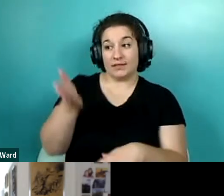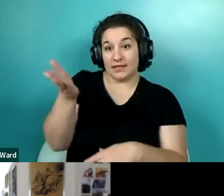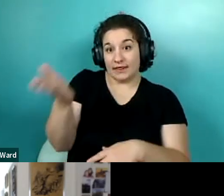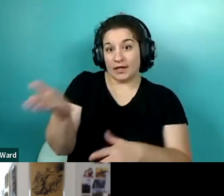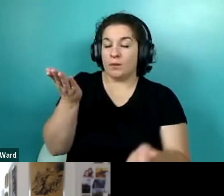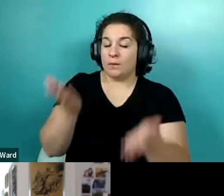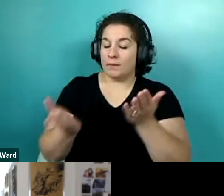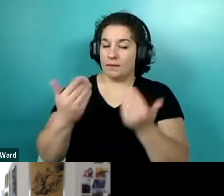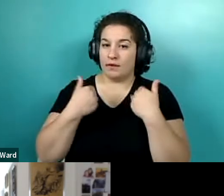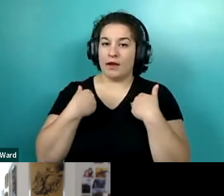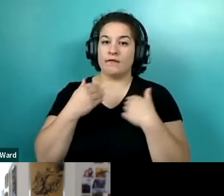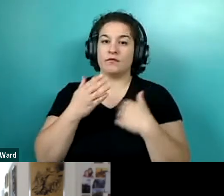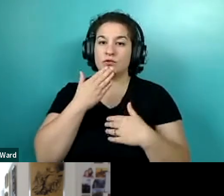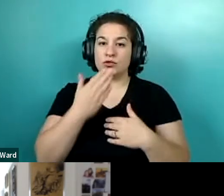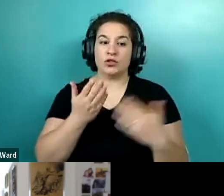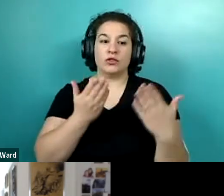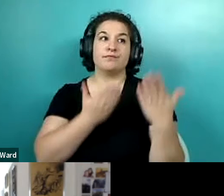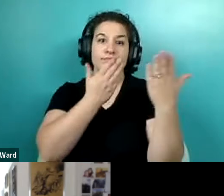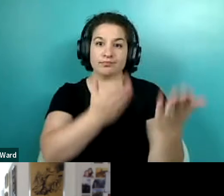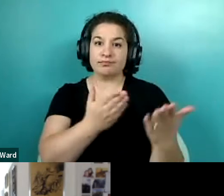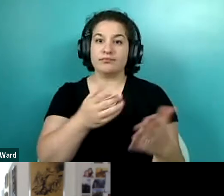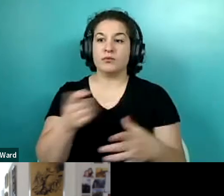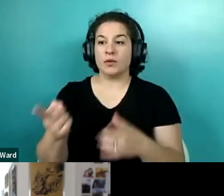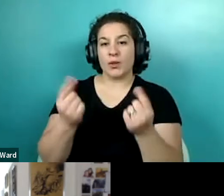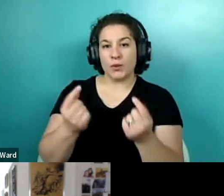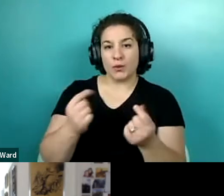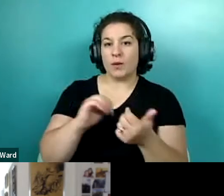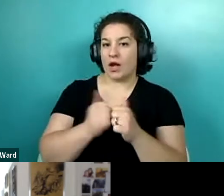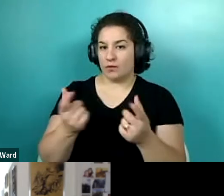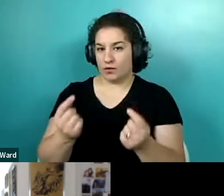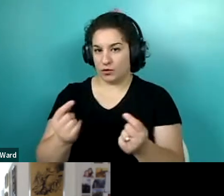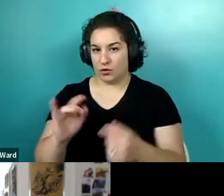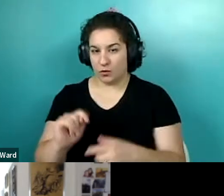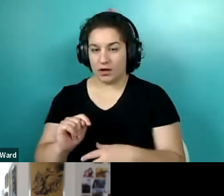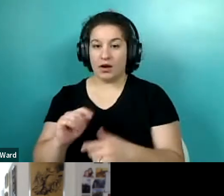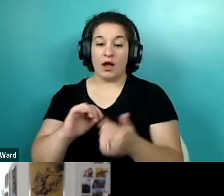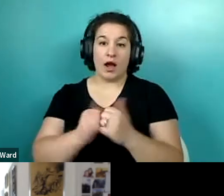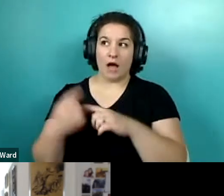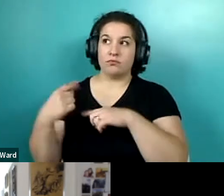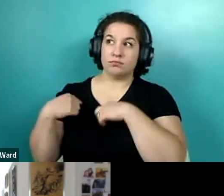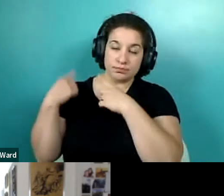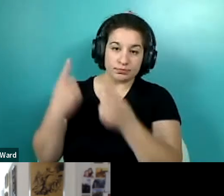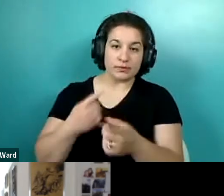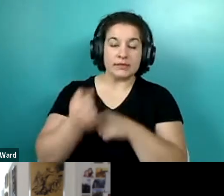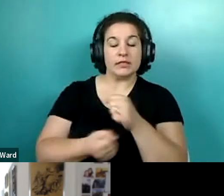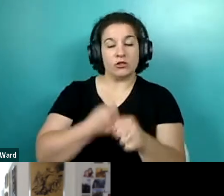good suggestions about what they do and how they do it and how they've done it over the years.